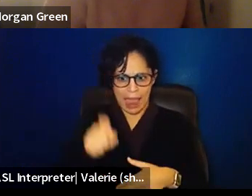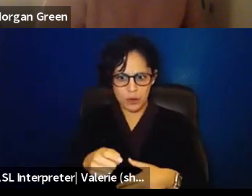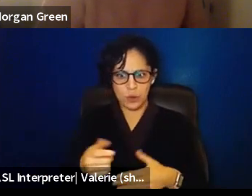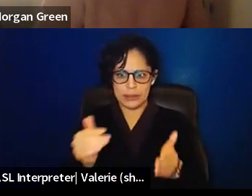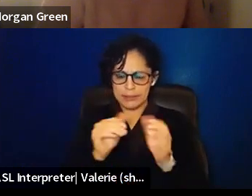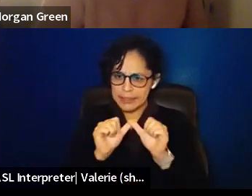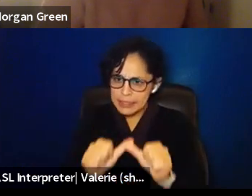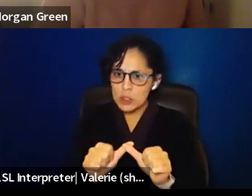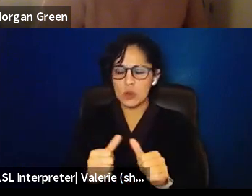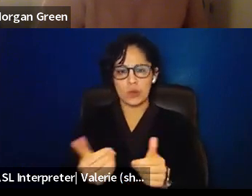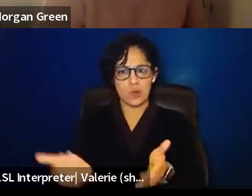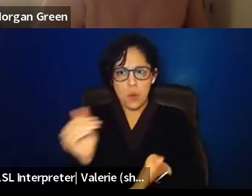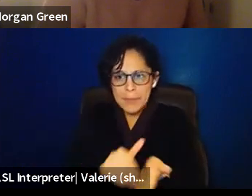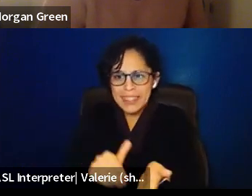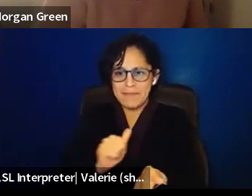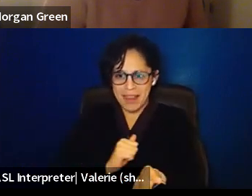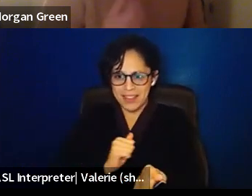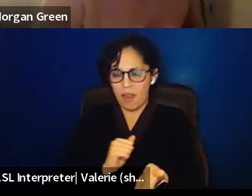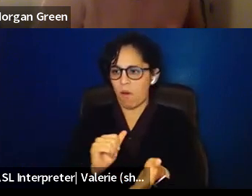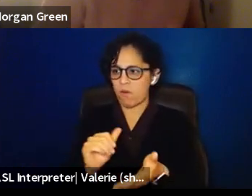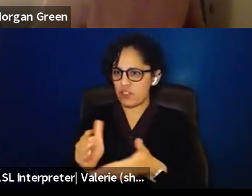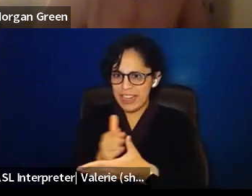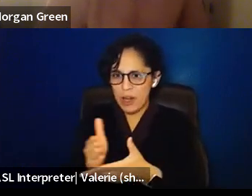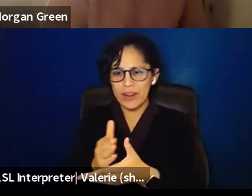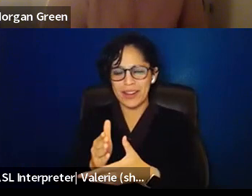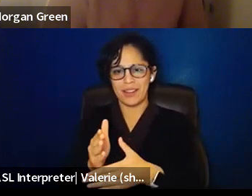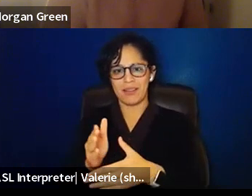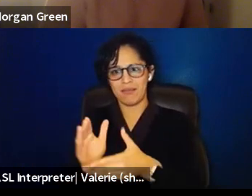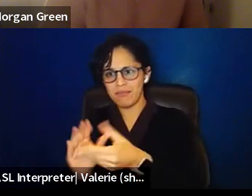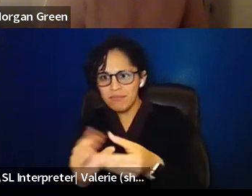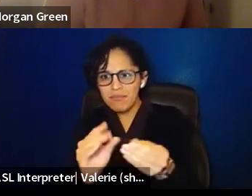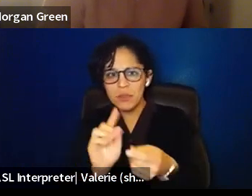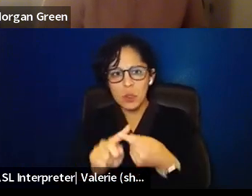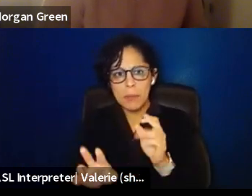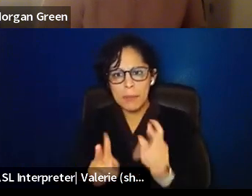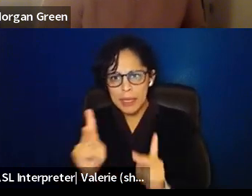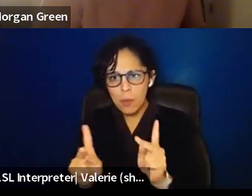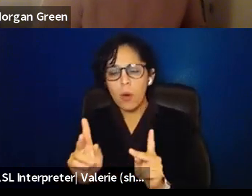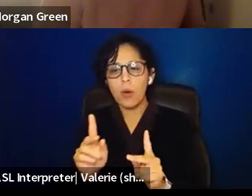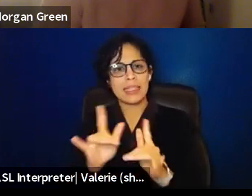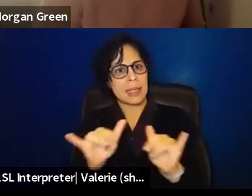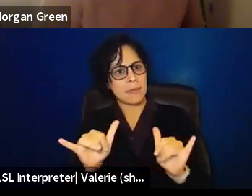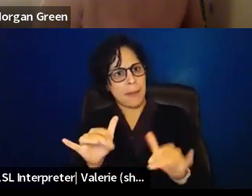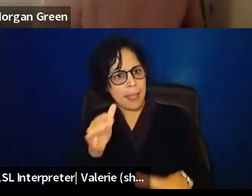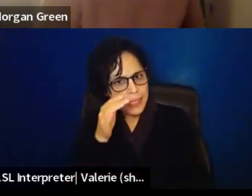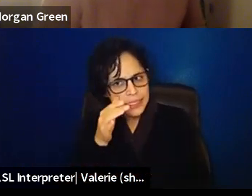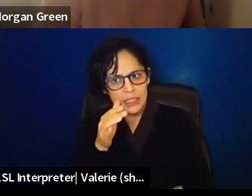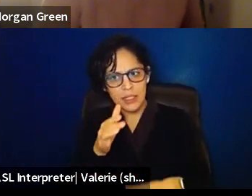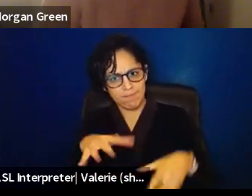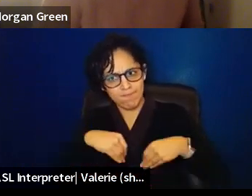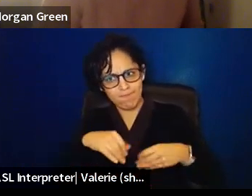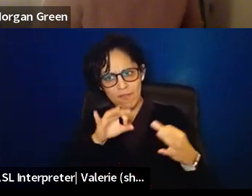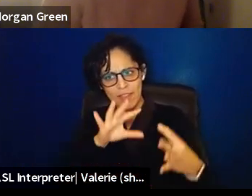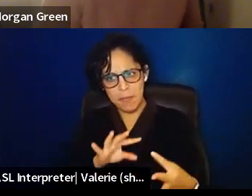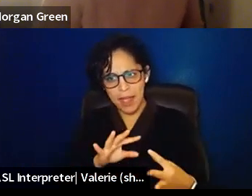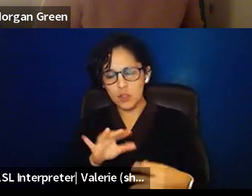communicating and sharing and listening to the feedback. So this action of